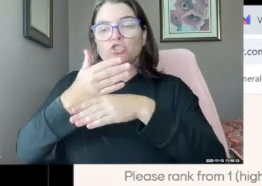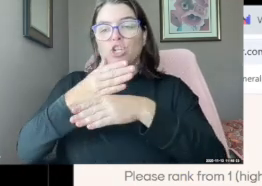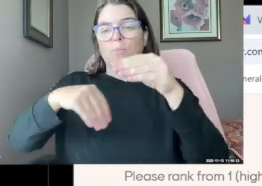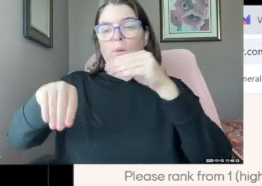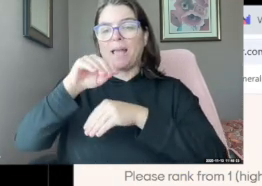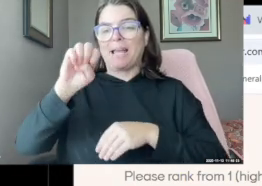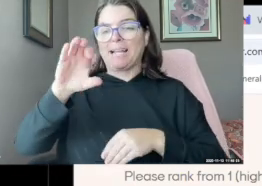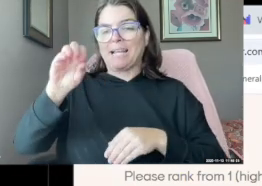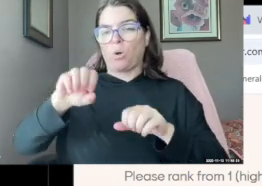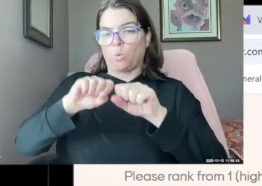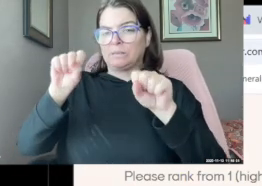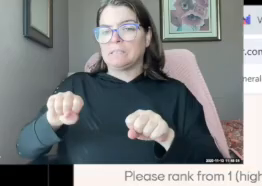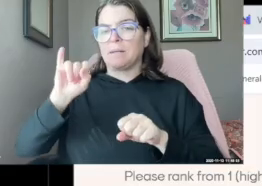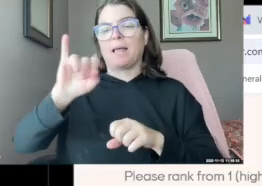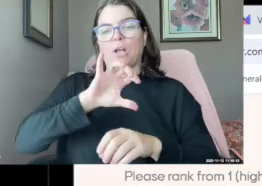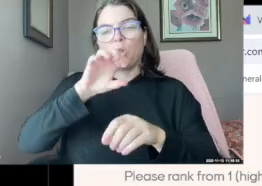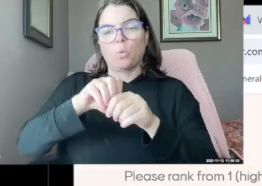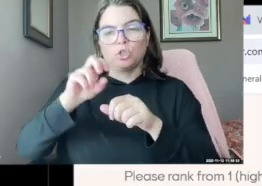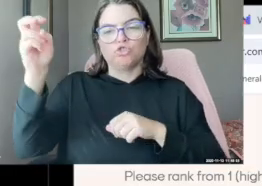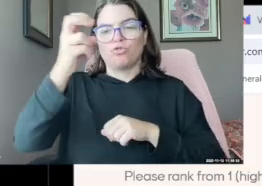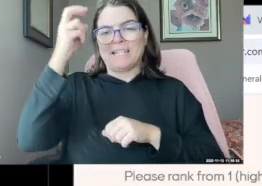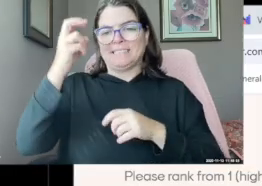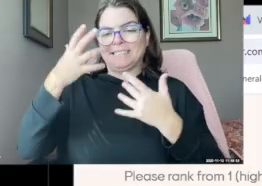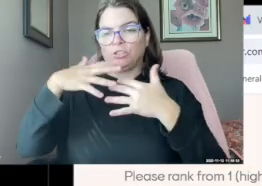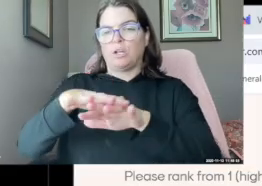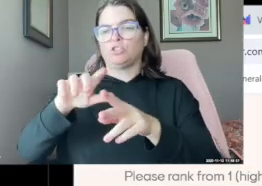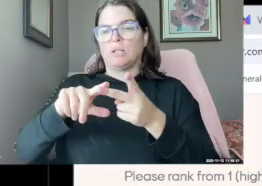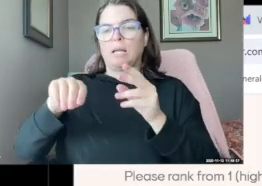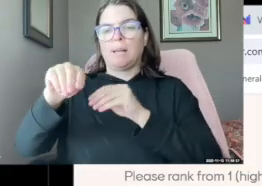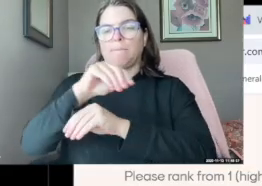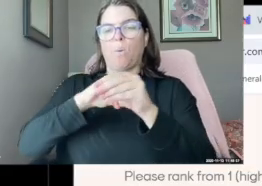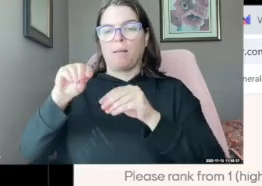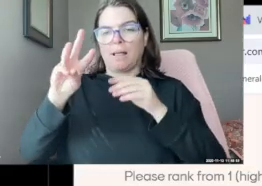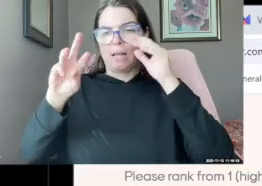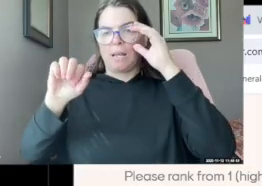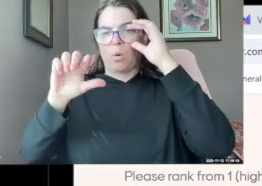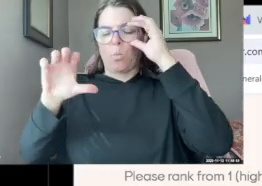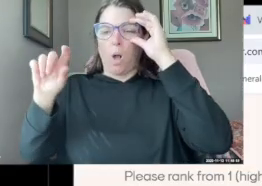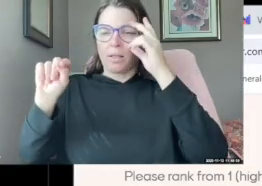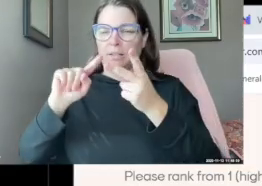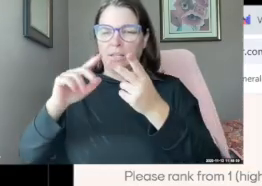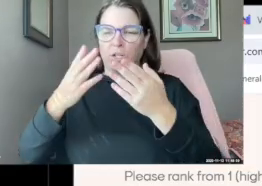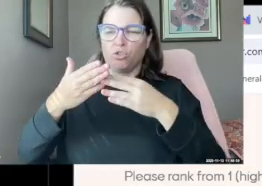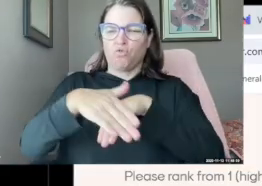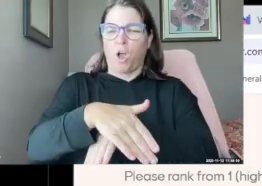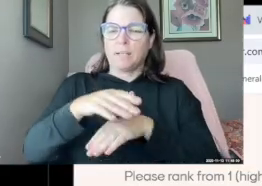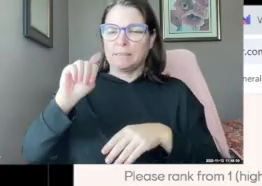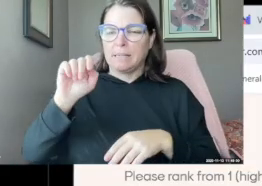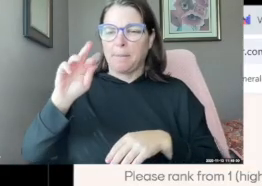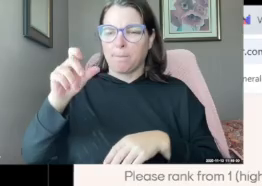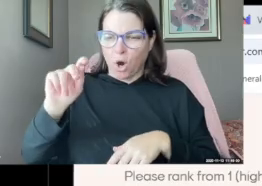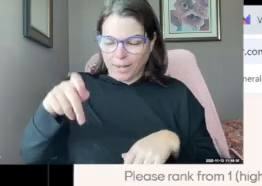of residents, but in the creation of these shared mobility ecosystems, which